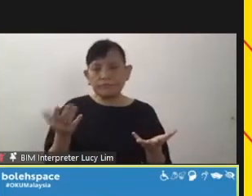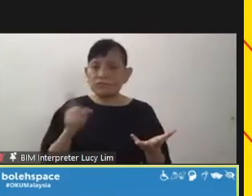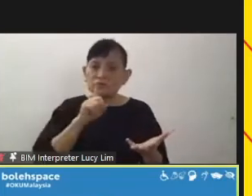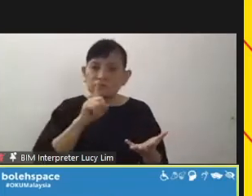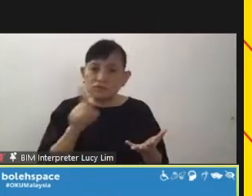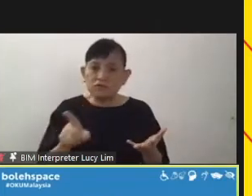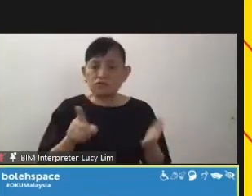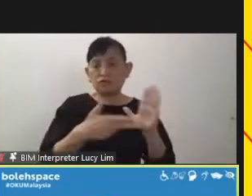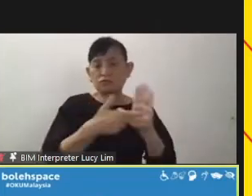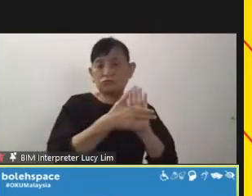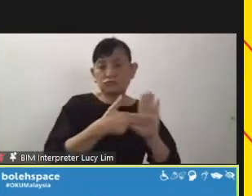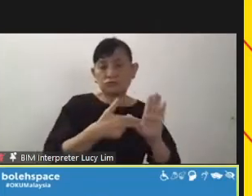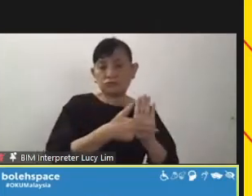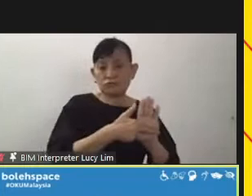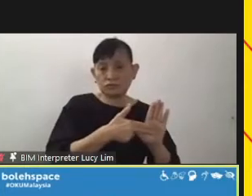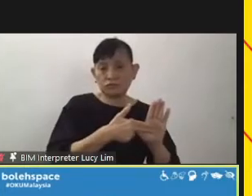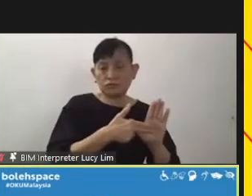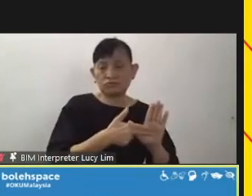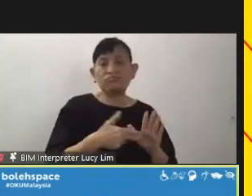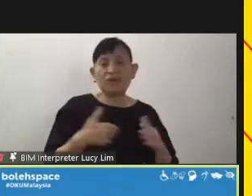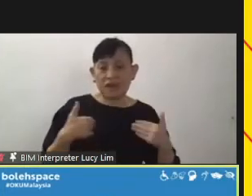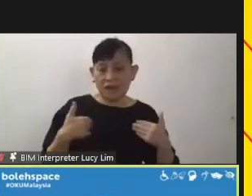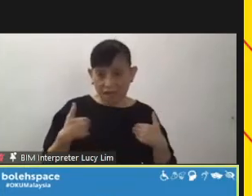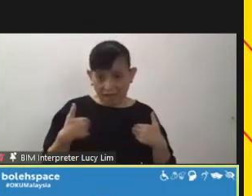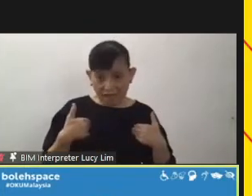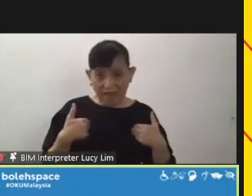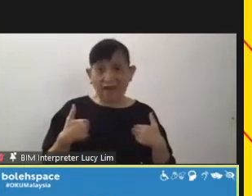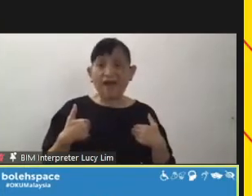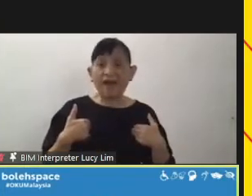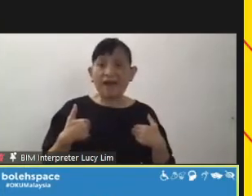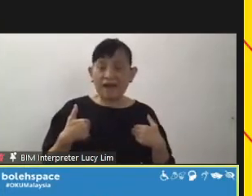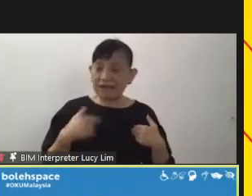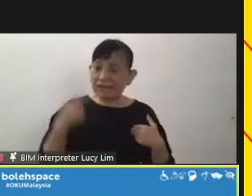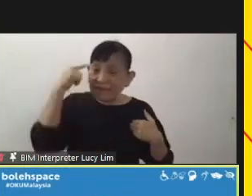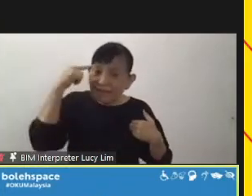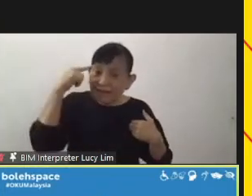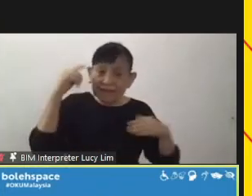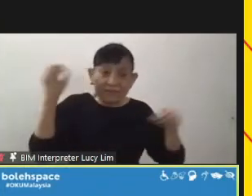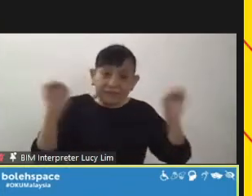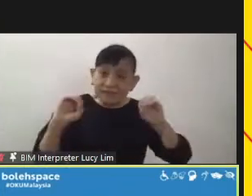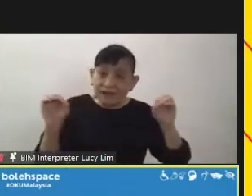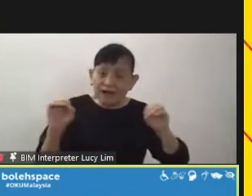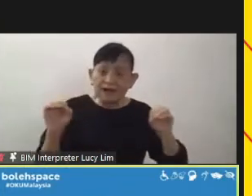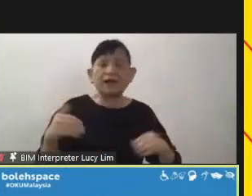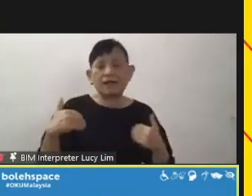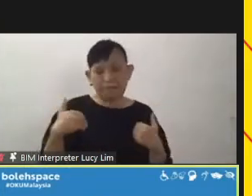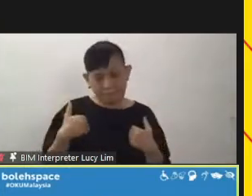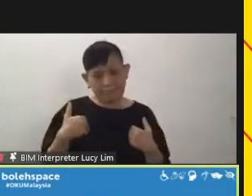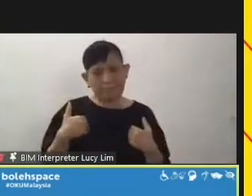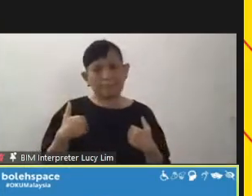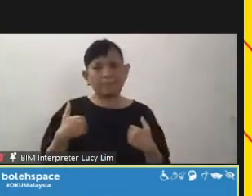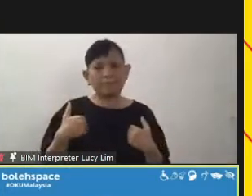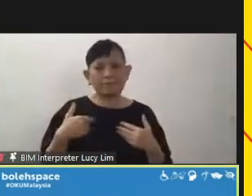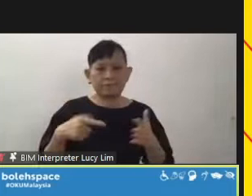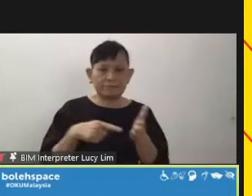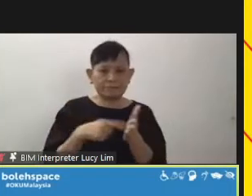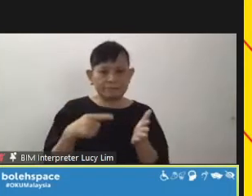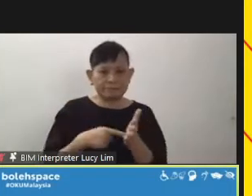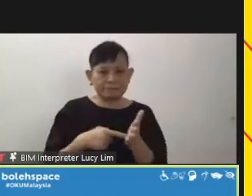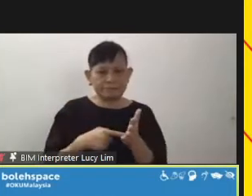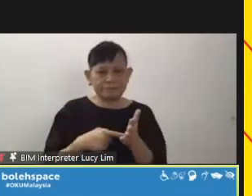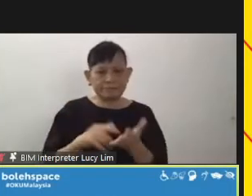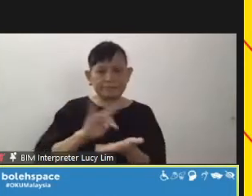this healthcare and whatnot. Actually, there is. Okay. The first stigma is actually sometimes the